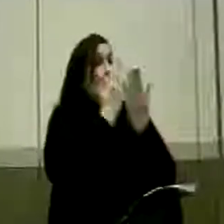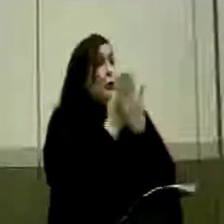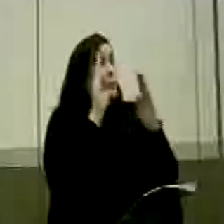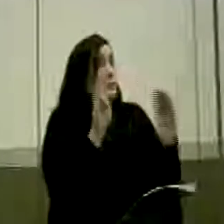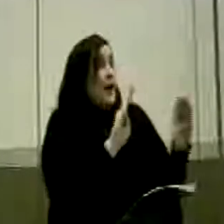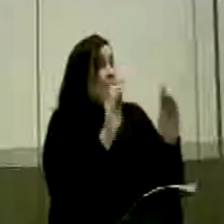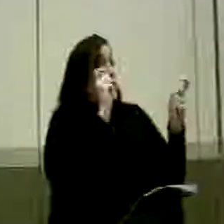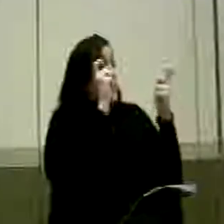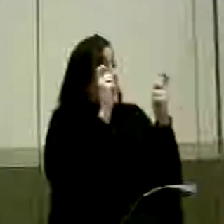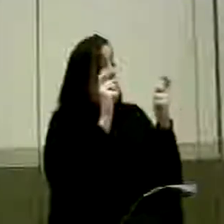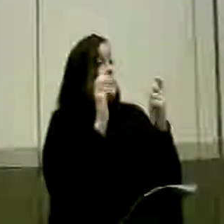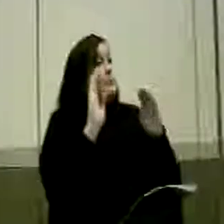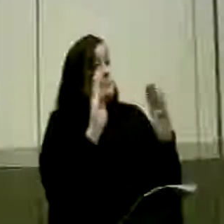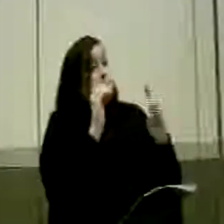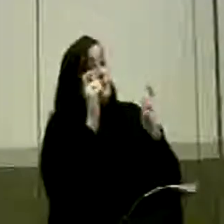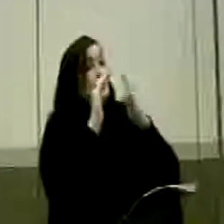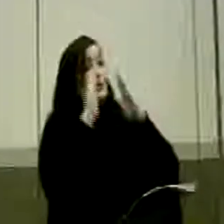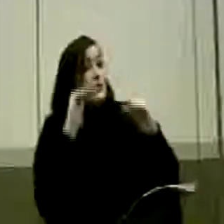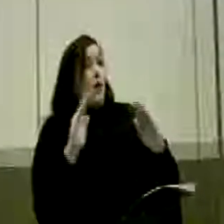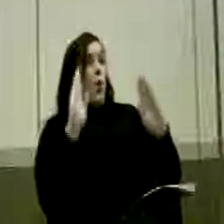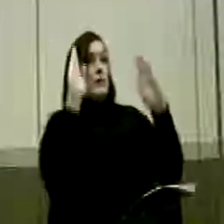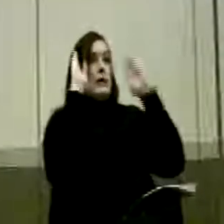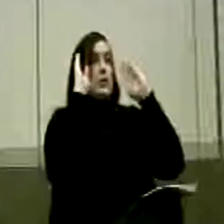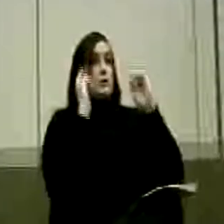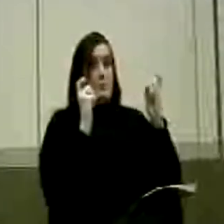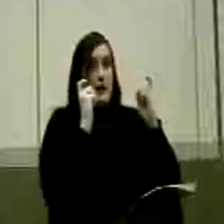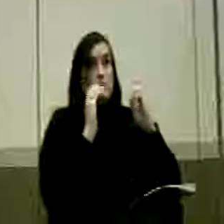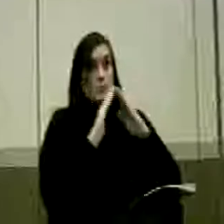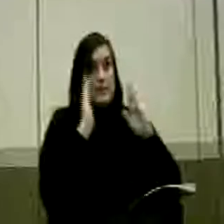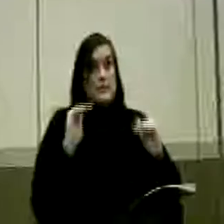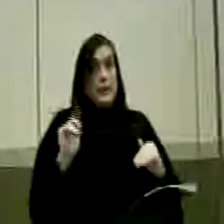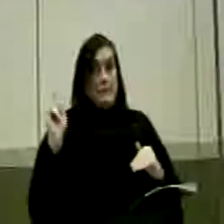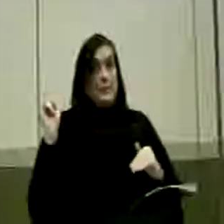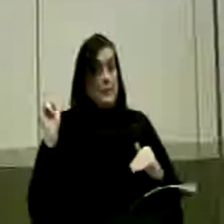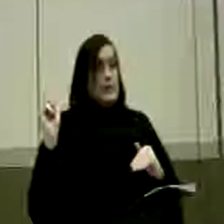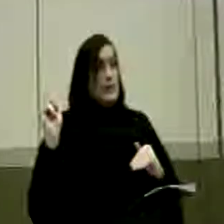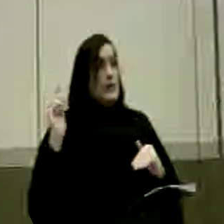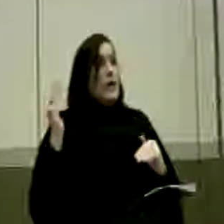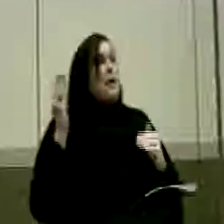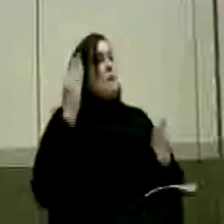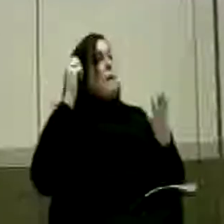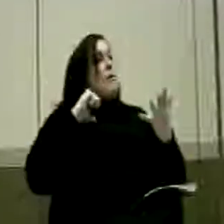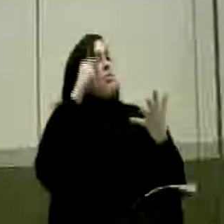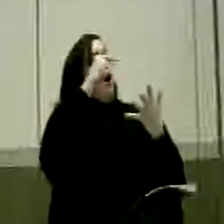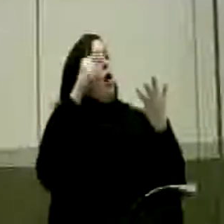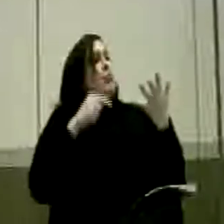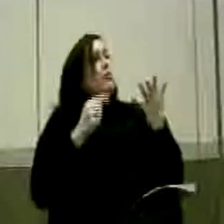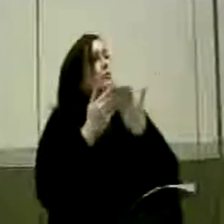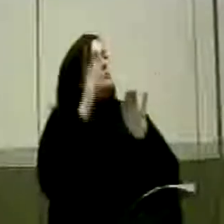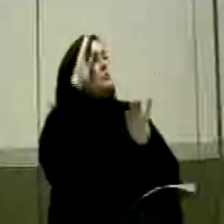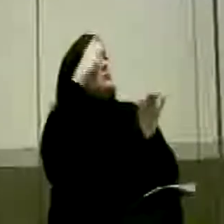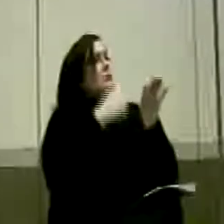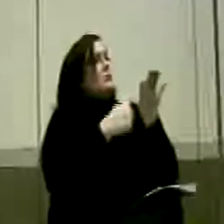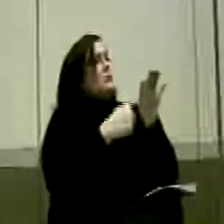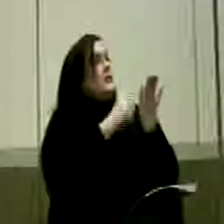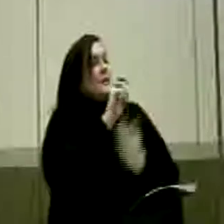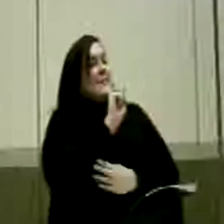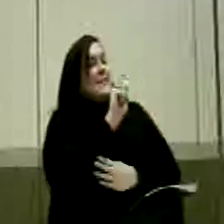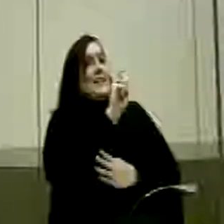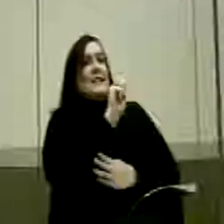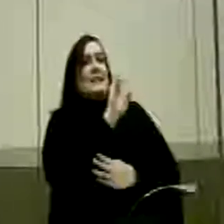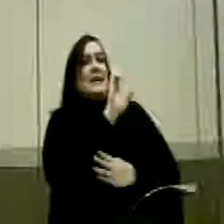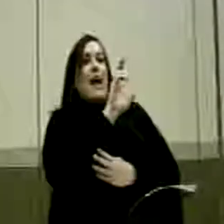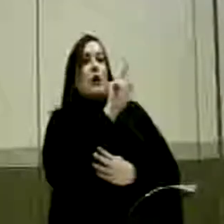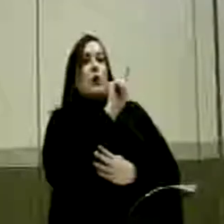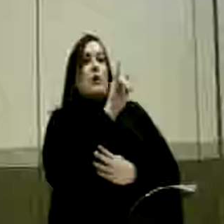classroom behavior management systems, attention management systems, and maybe some of the other stuff we'll talk about, some of the other like executive functioning strategies